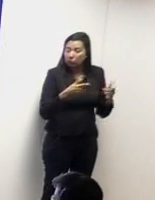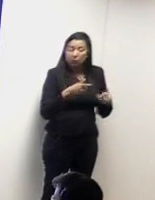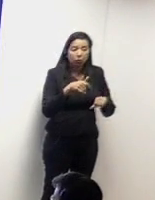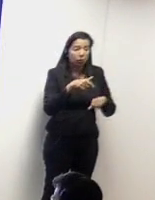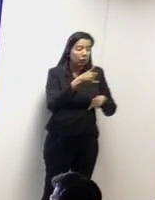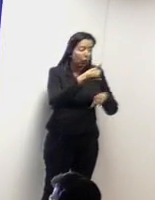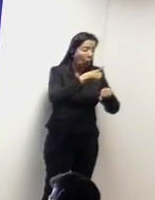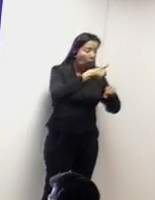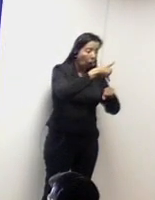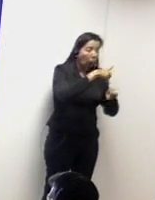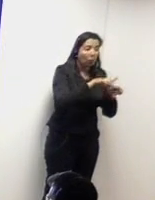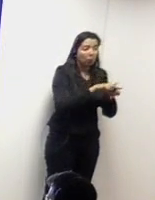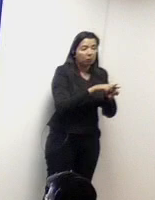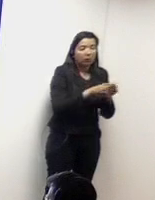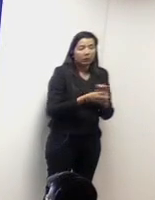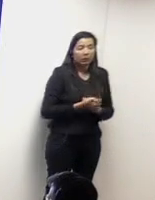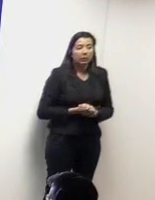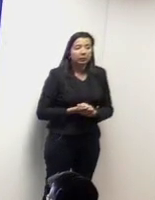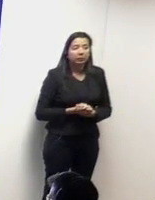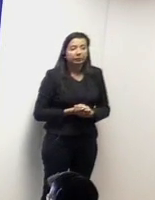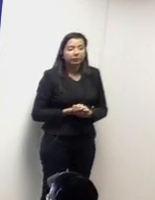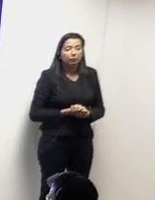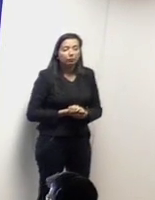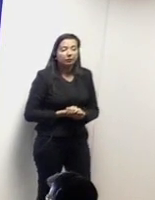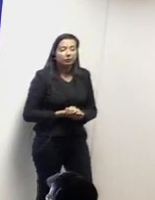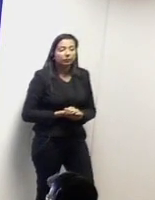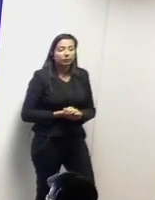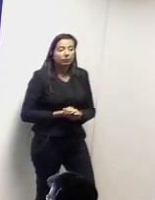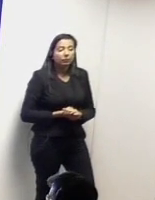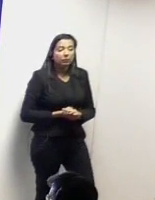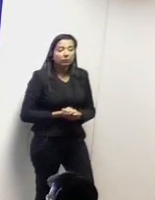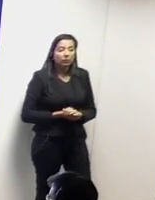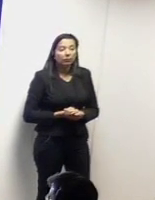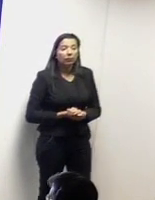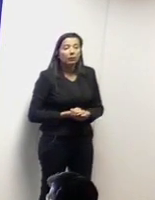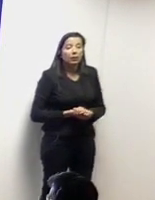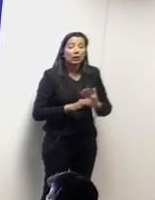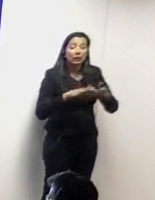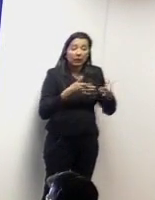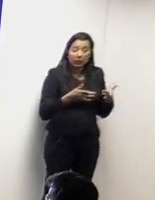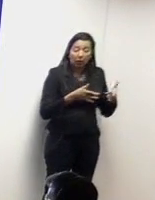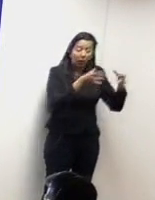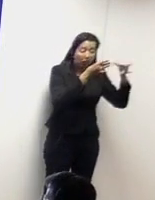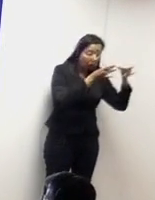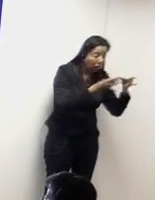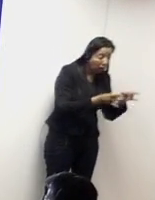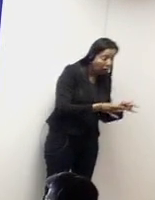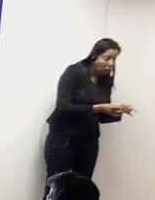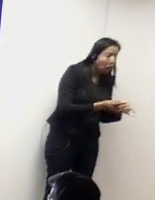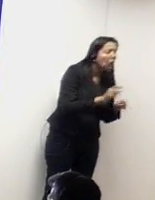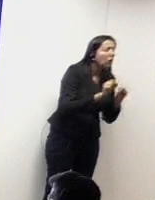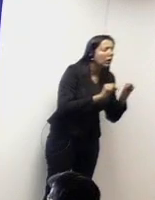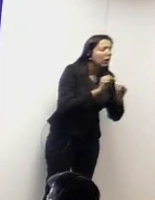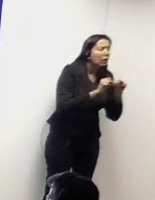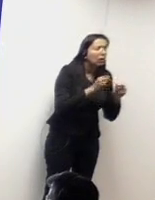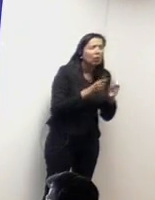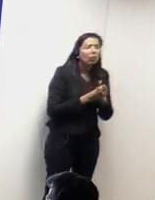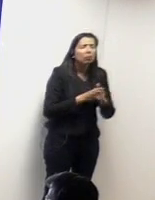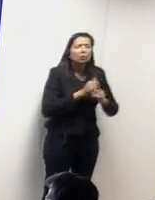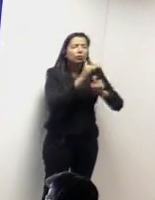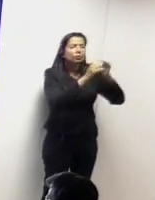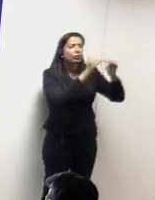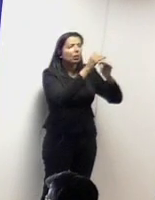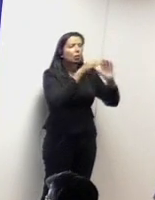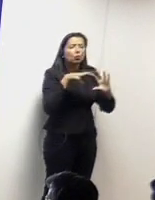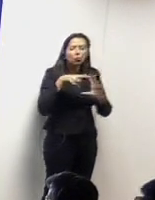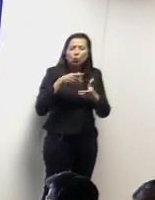It also allows us to expose our mental models. What's a mental model? It's what we think about the world, how it operates based on our experiences